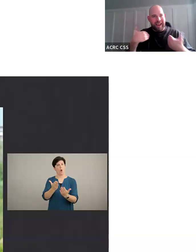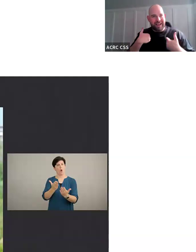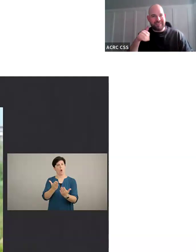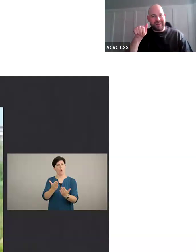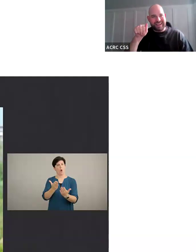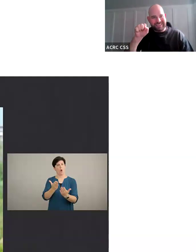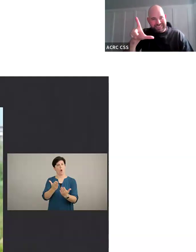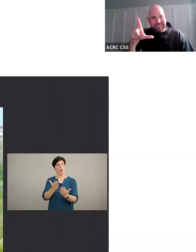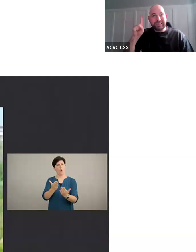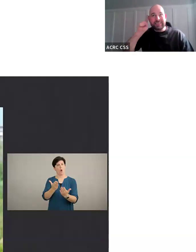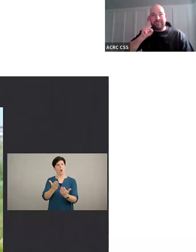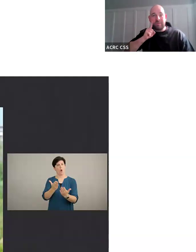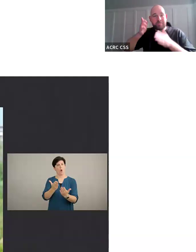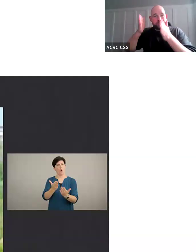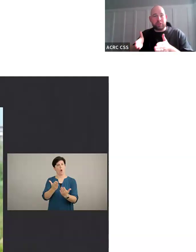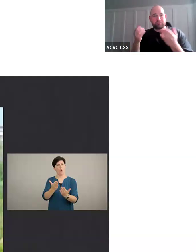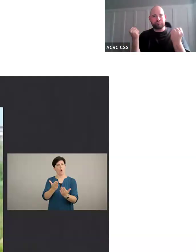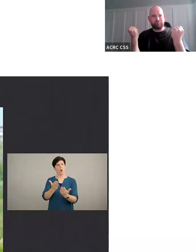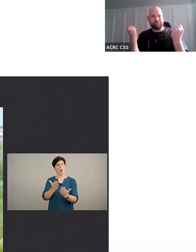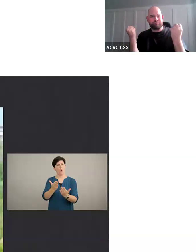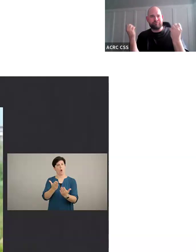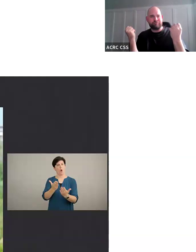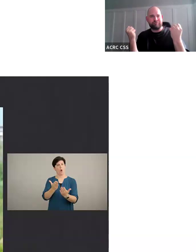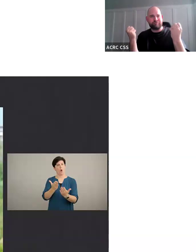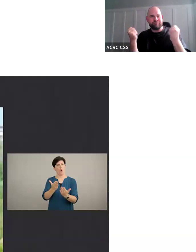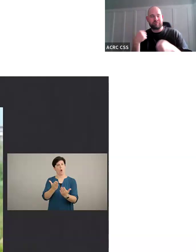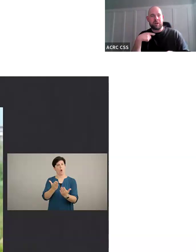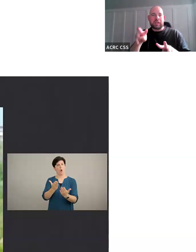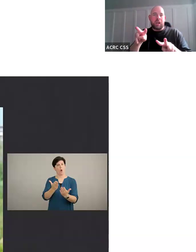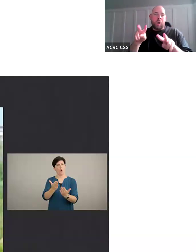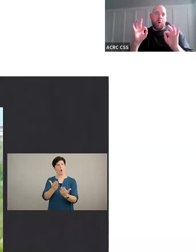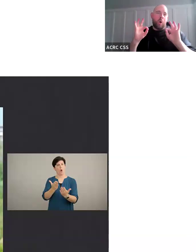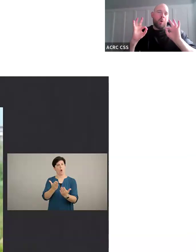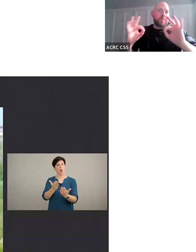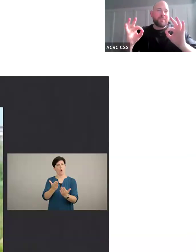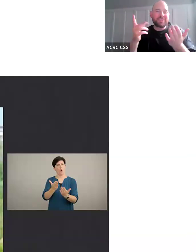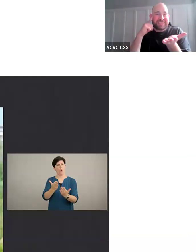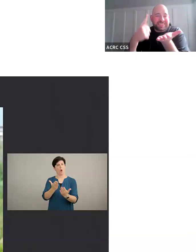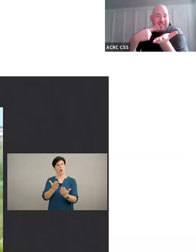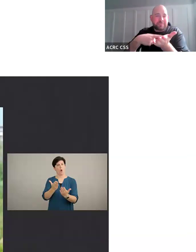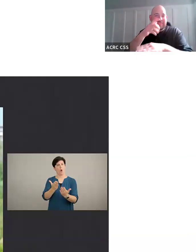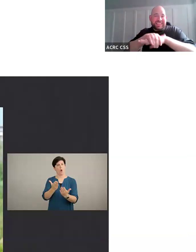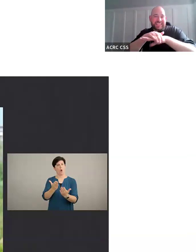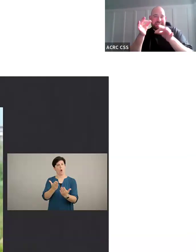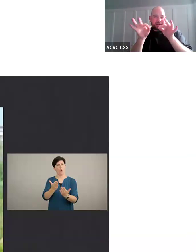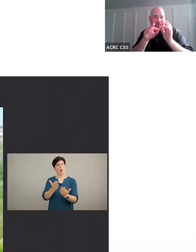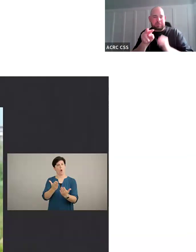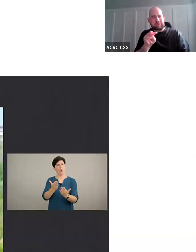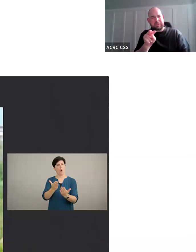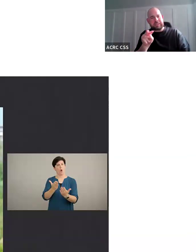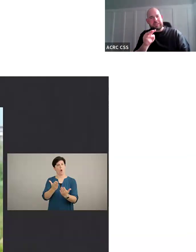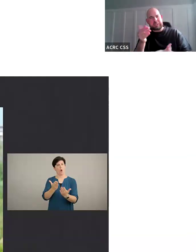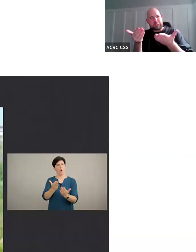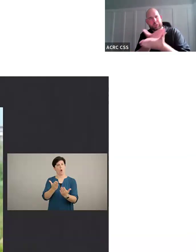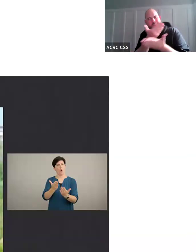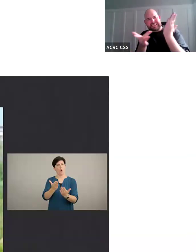a device, program, software, whatever, there's always a sign language interpreter present for every single announcement, regardless. It doesn't mean